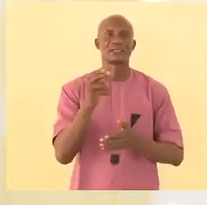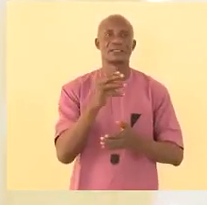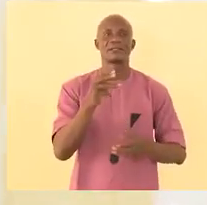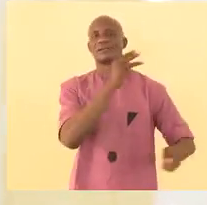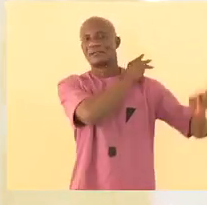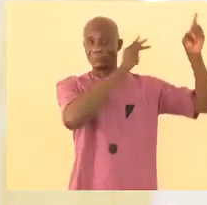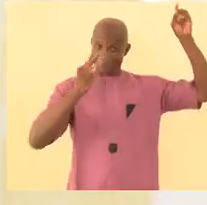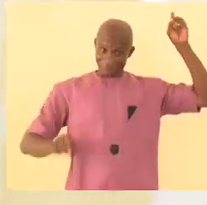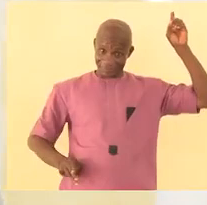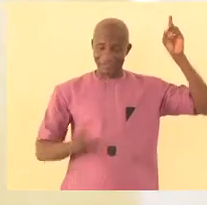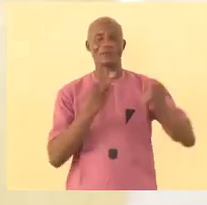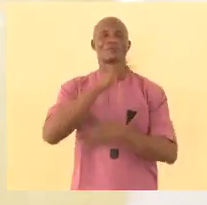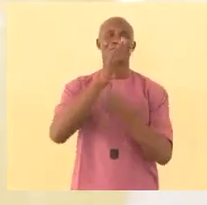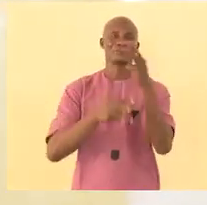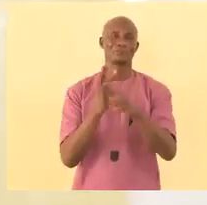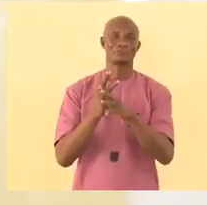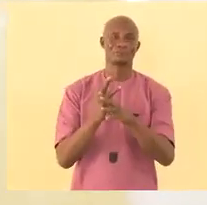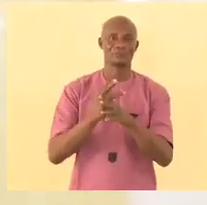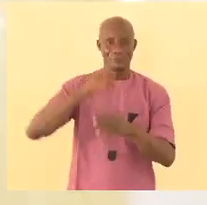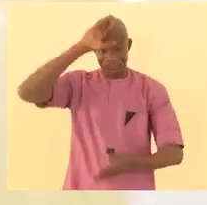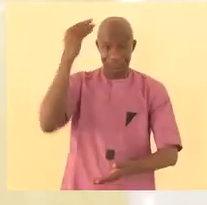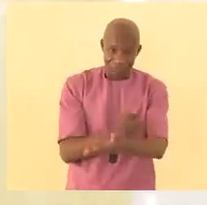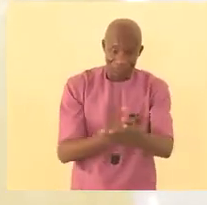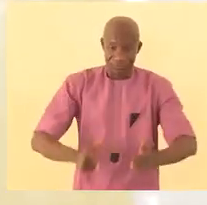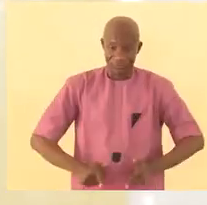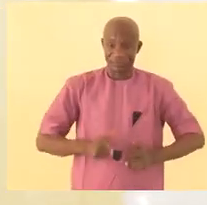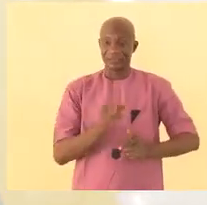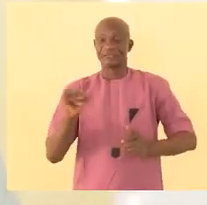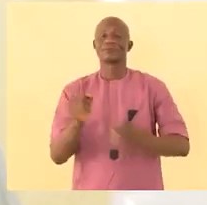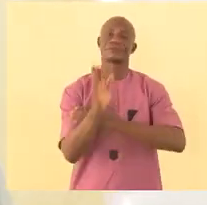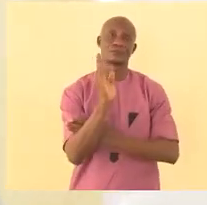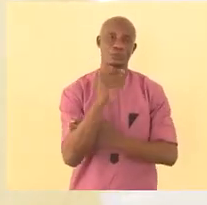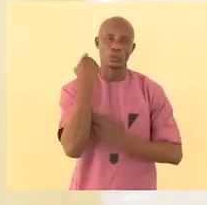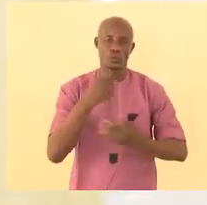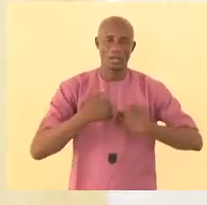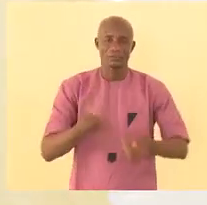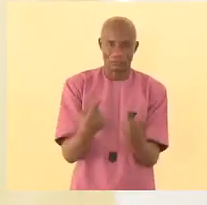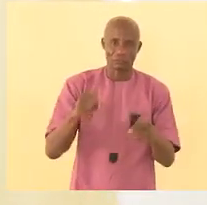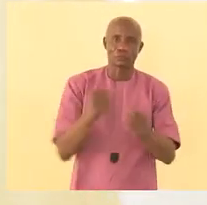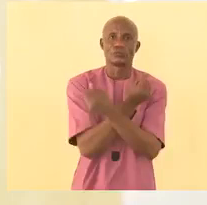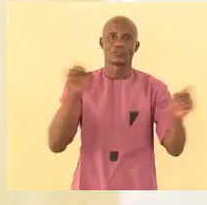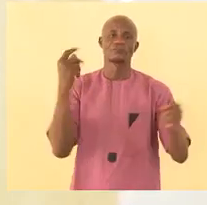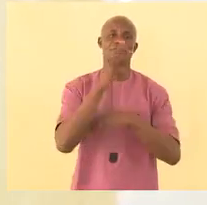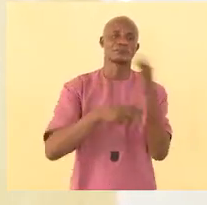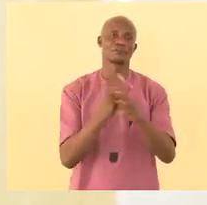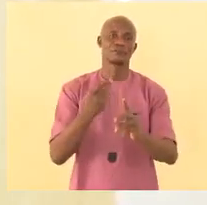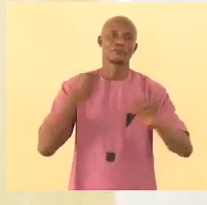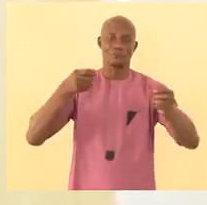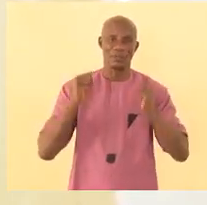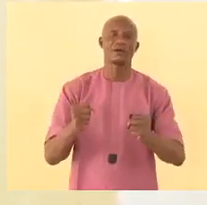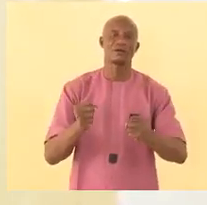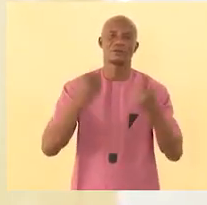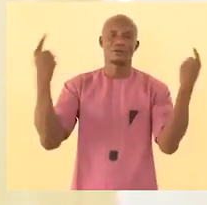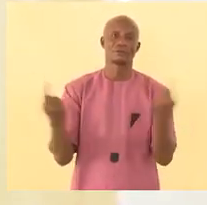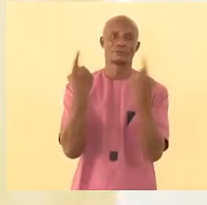world. The Messiah of the world. Son of the living God who has come to save the world from the power of